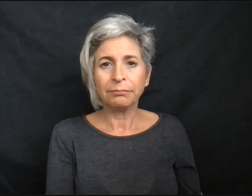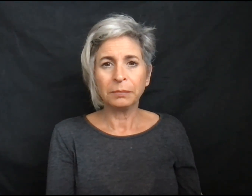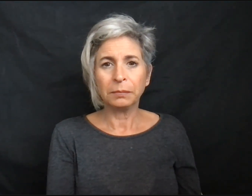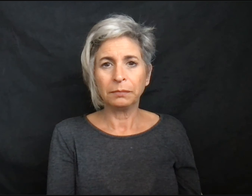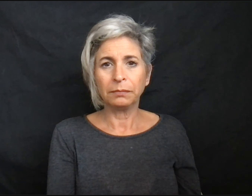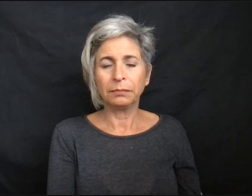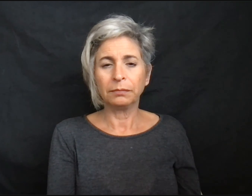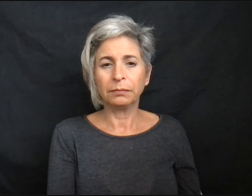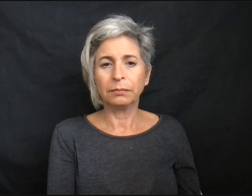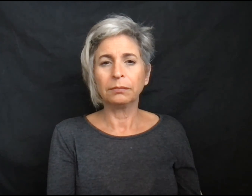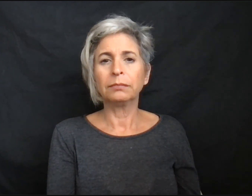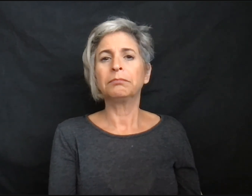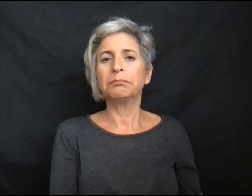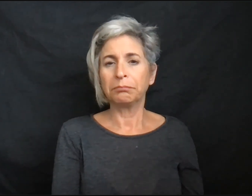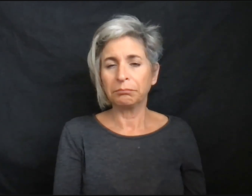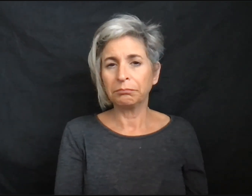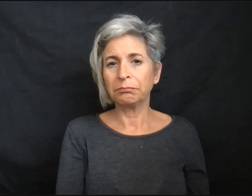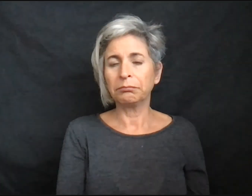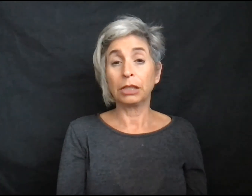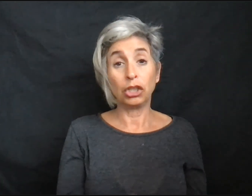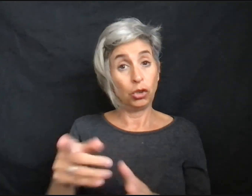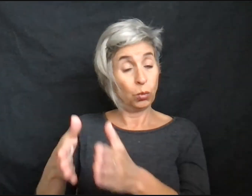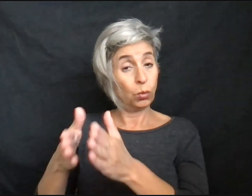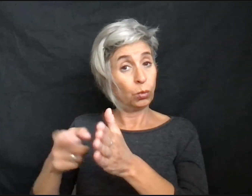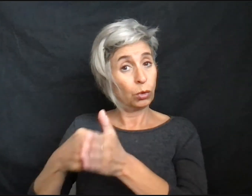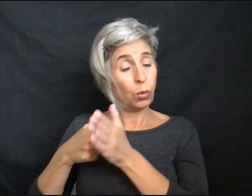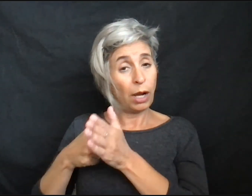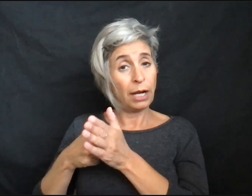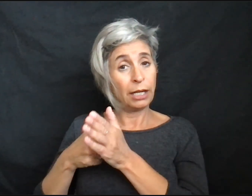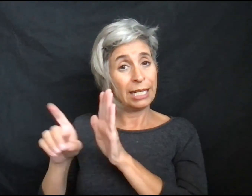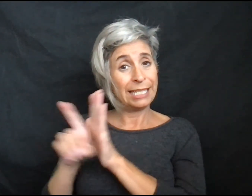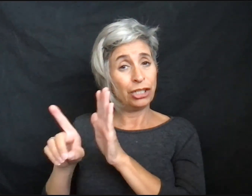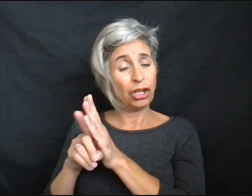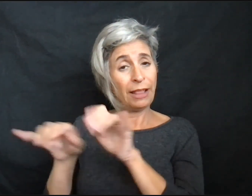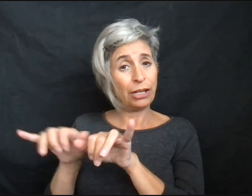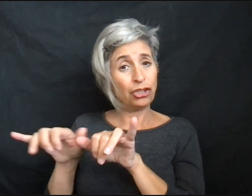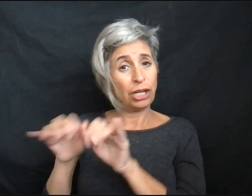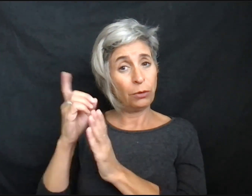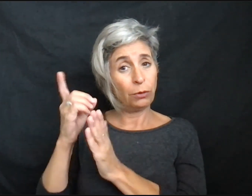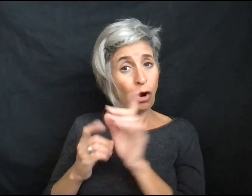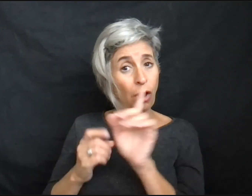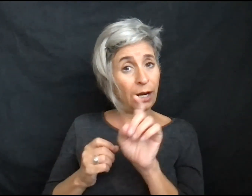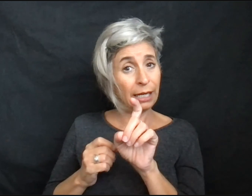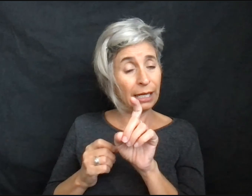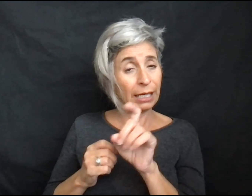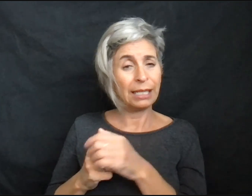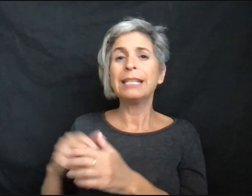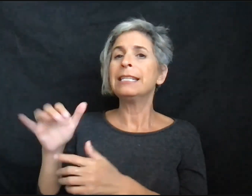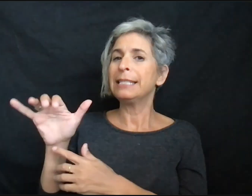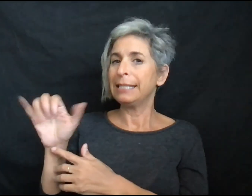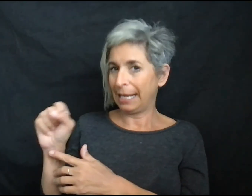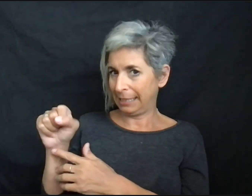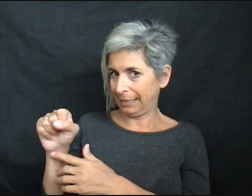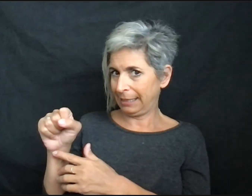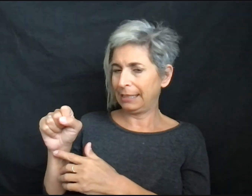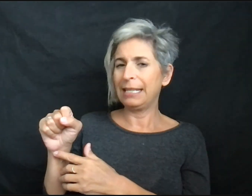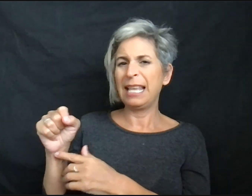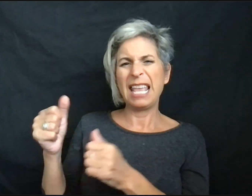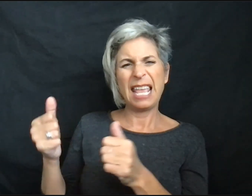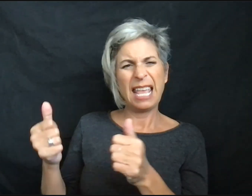Okay. Are you requiring digital engineer drawings? Yes. So